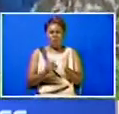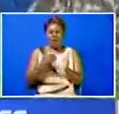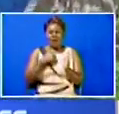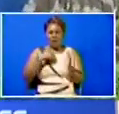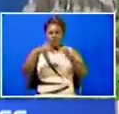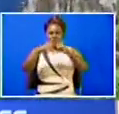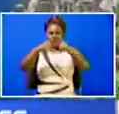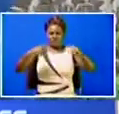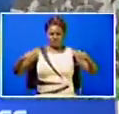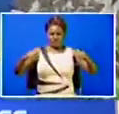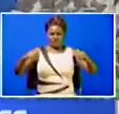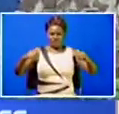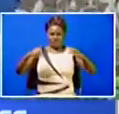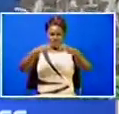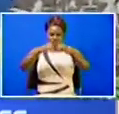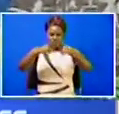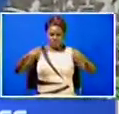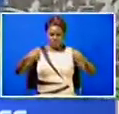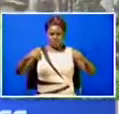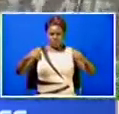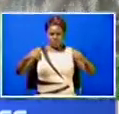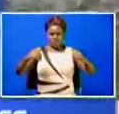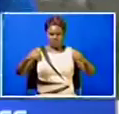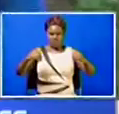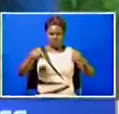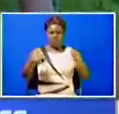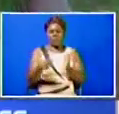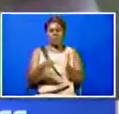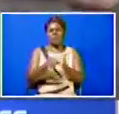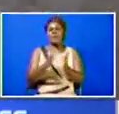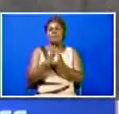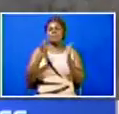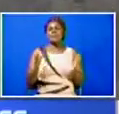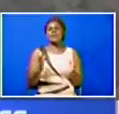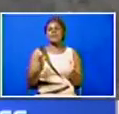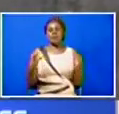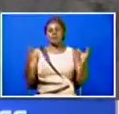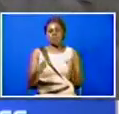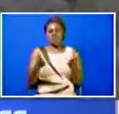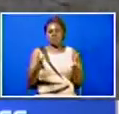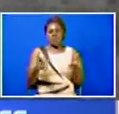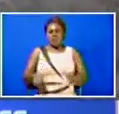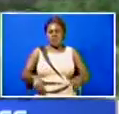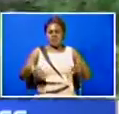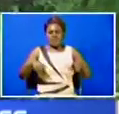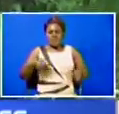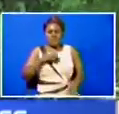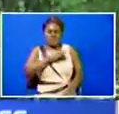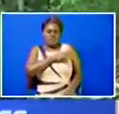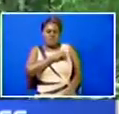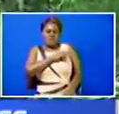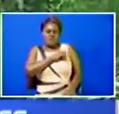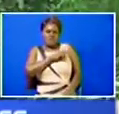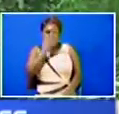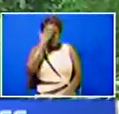lines. For him, the fault lines are dark clouds hanging over his head. Residents here are living in fear as the